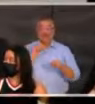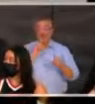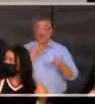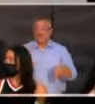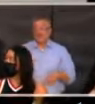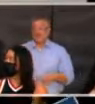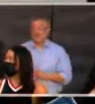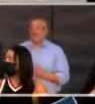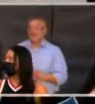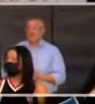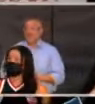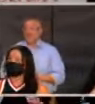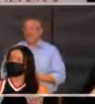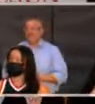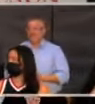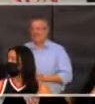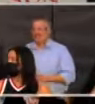questions.